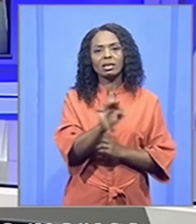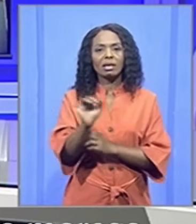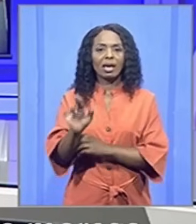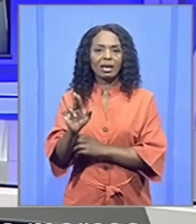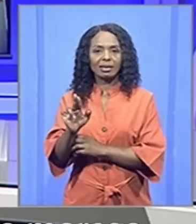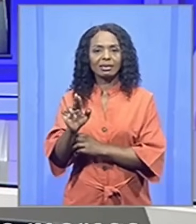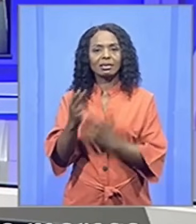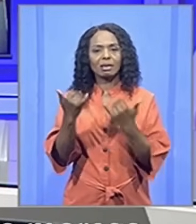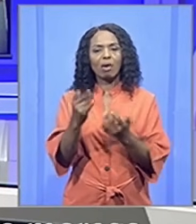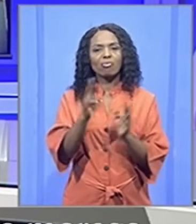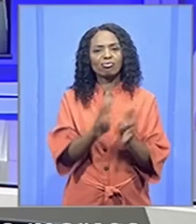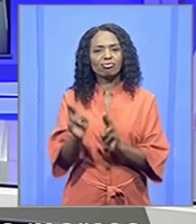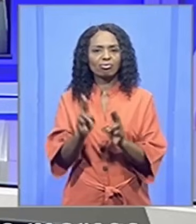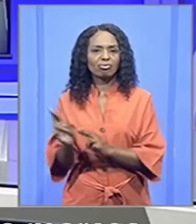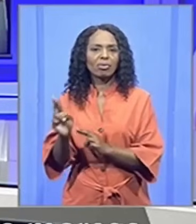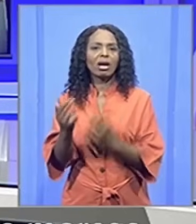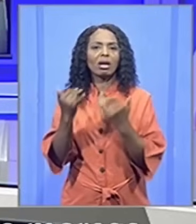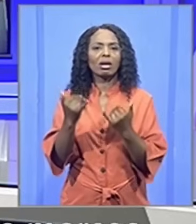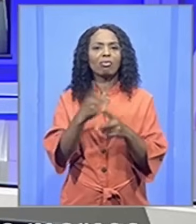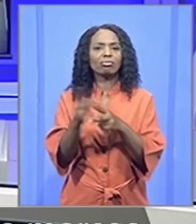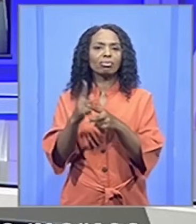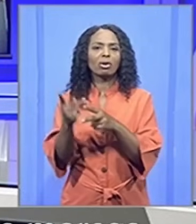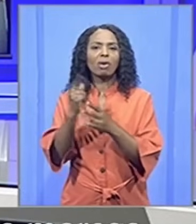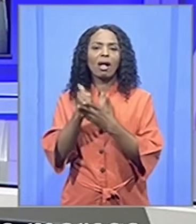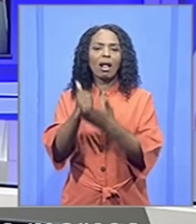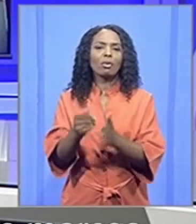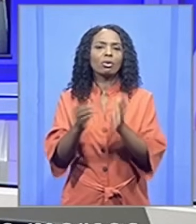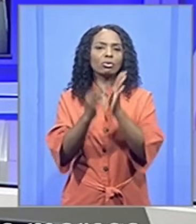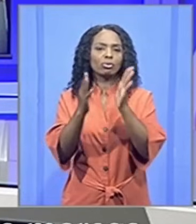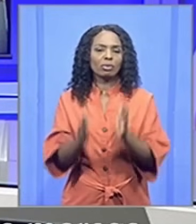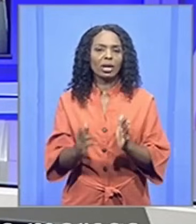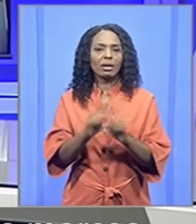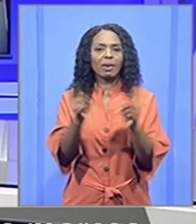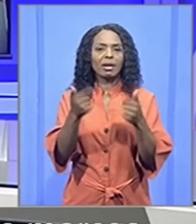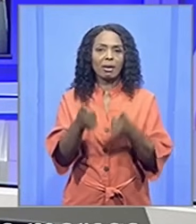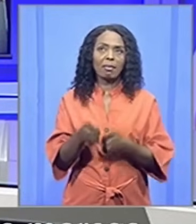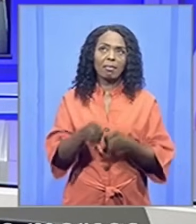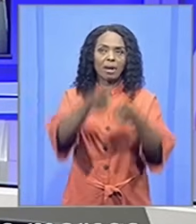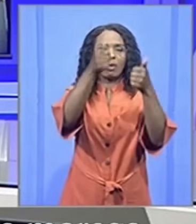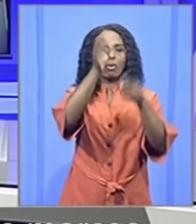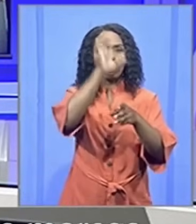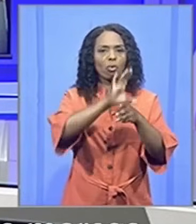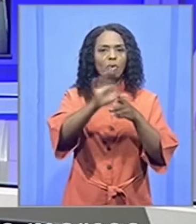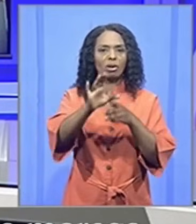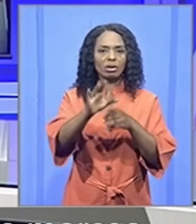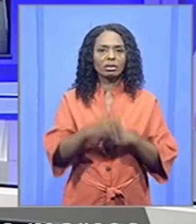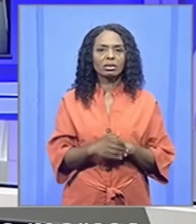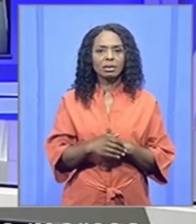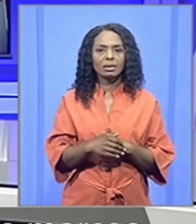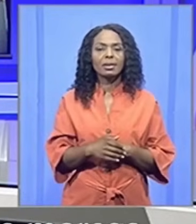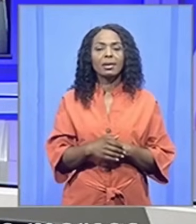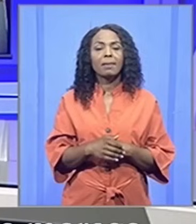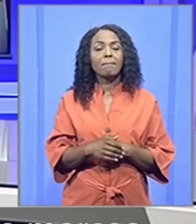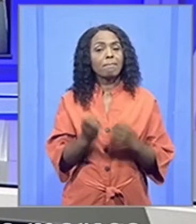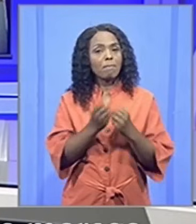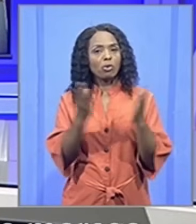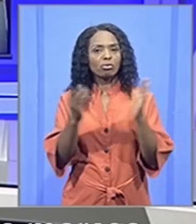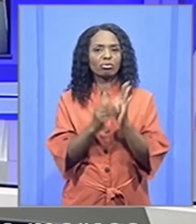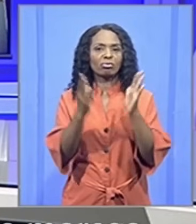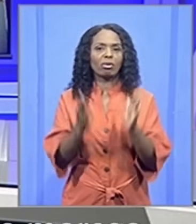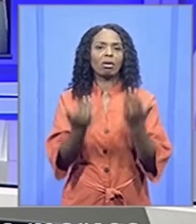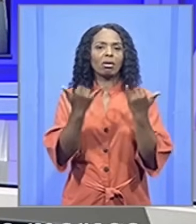tšeo di rulagantšwego go hola baithuti bao ba swanetšego e tla bušetšwa ke college go sekema. Baithuti ba bantši ba